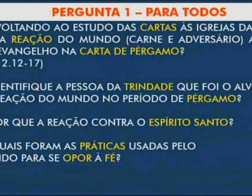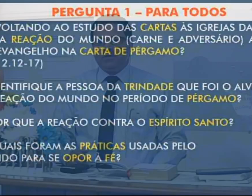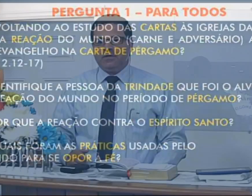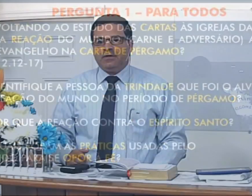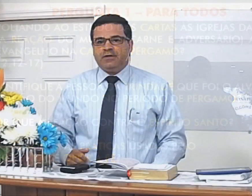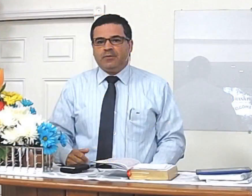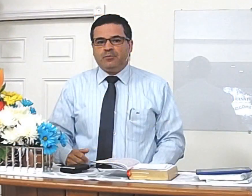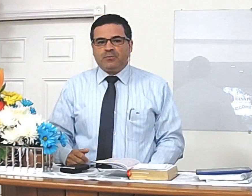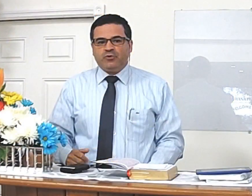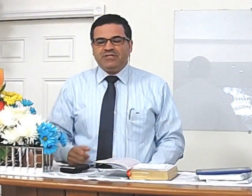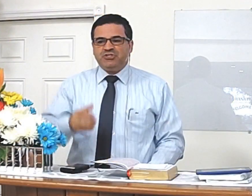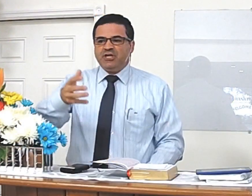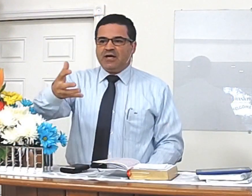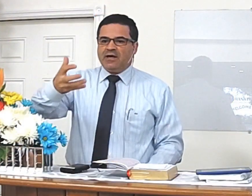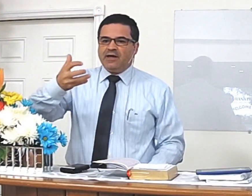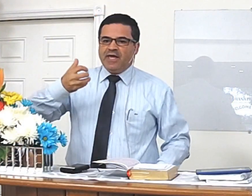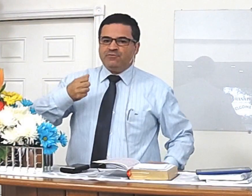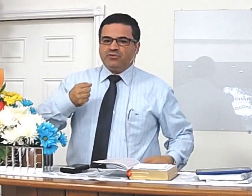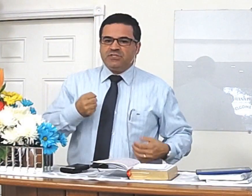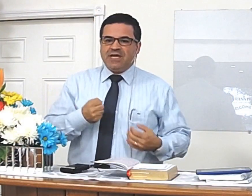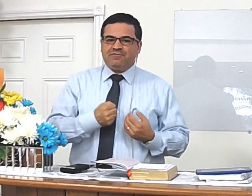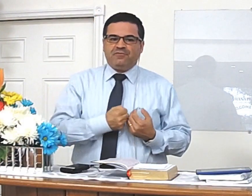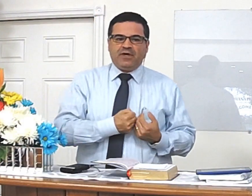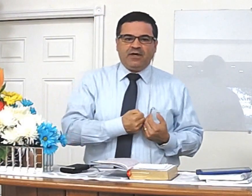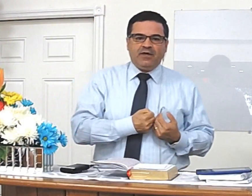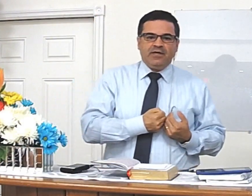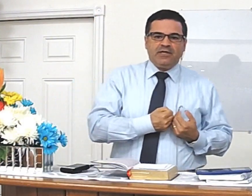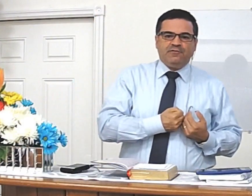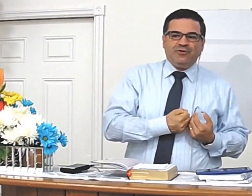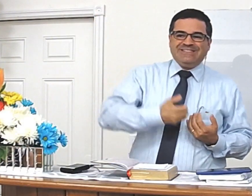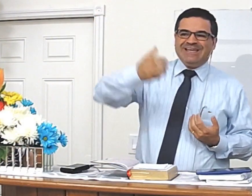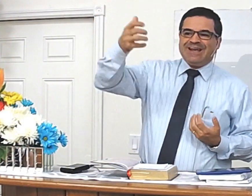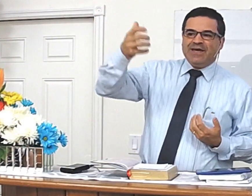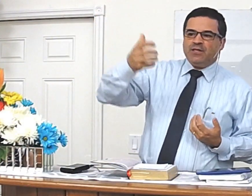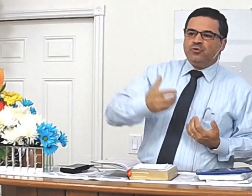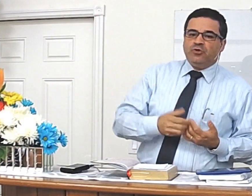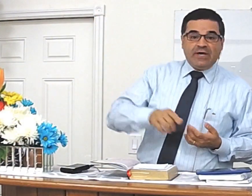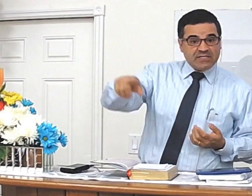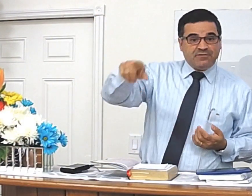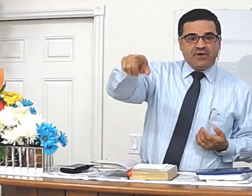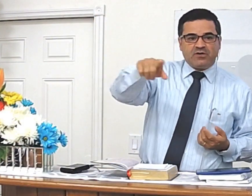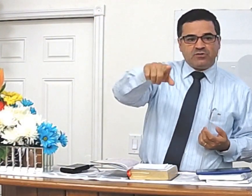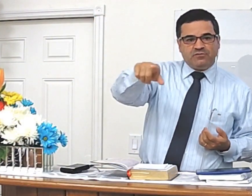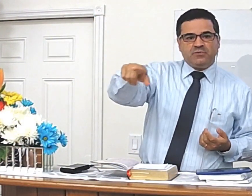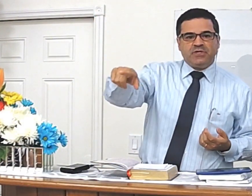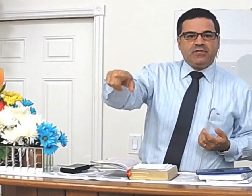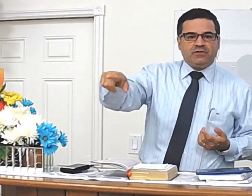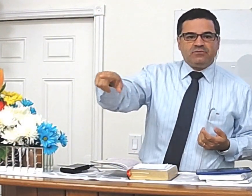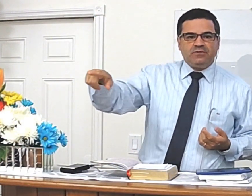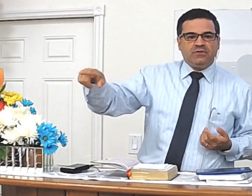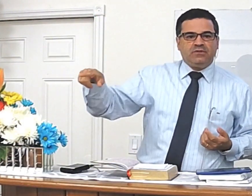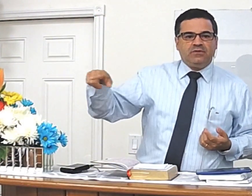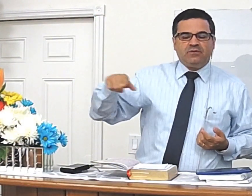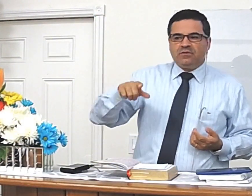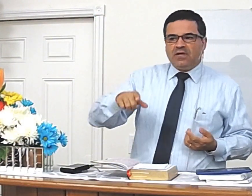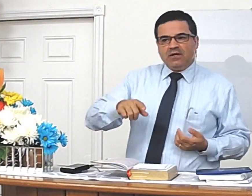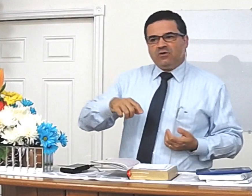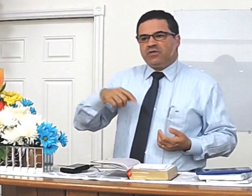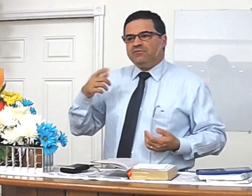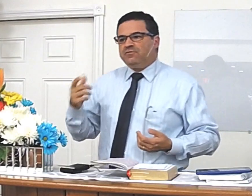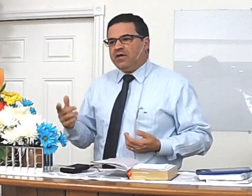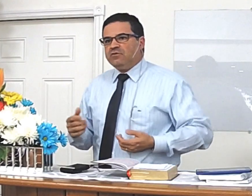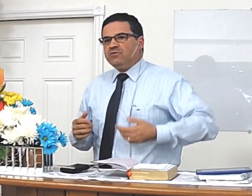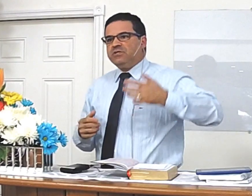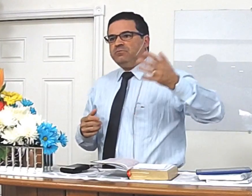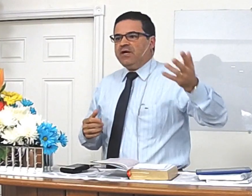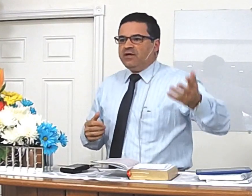to confuse people, in order to remove from you the faith that was generated by God. This is not the faith that we hear out